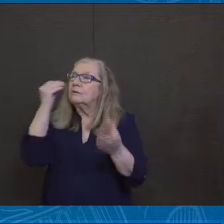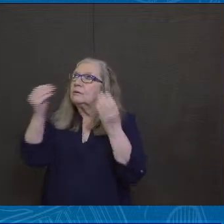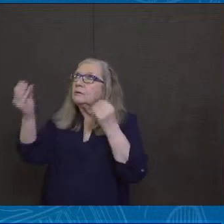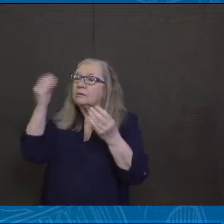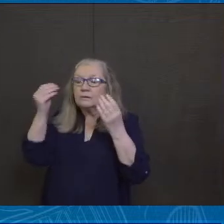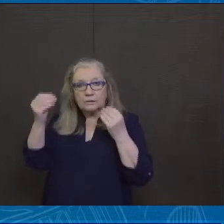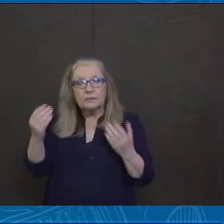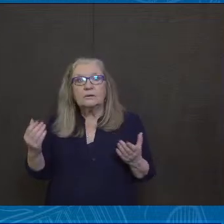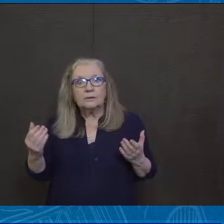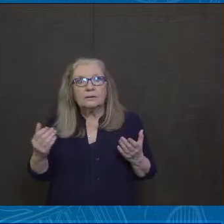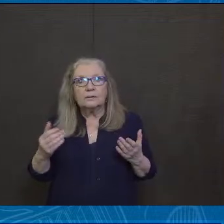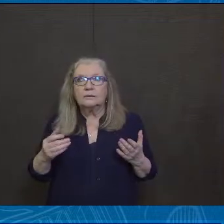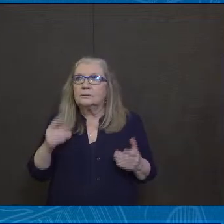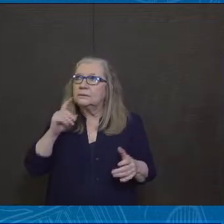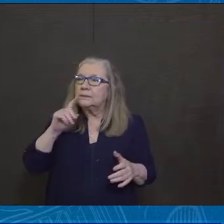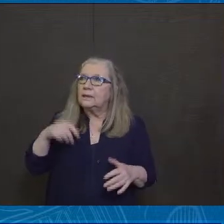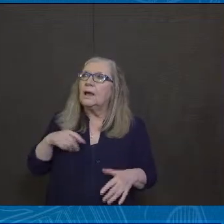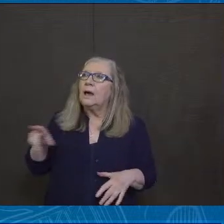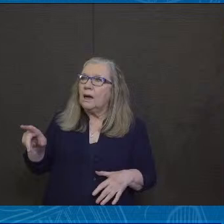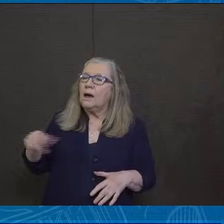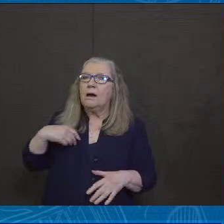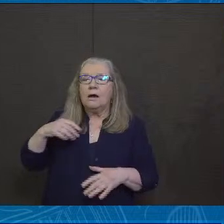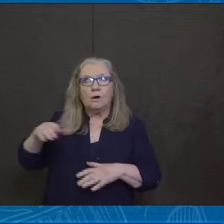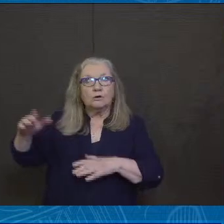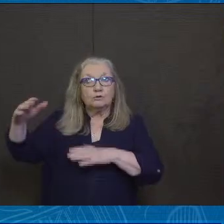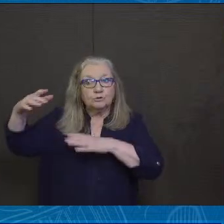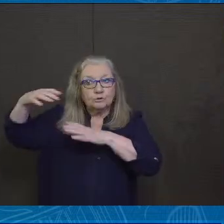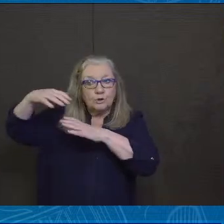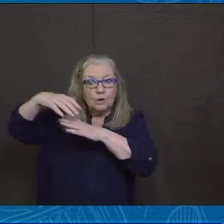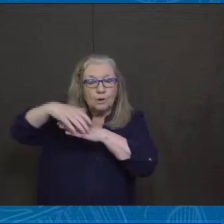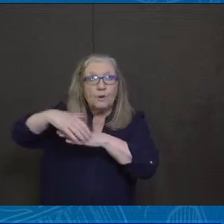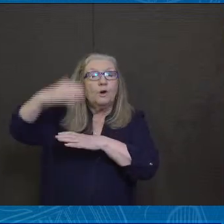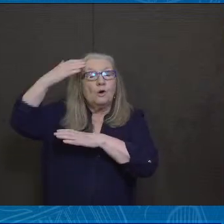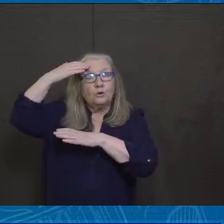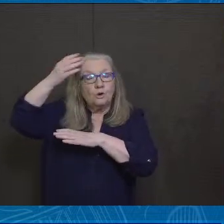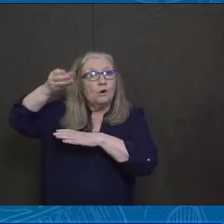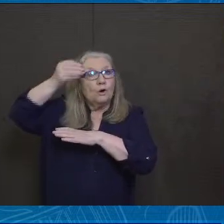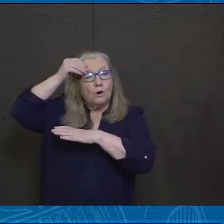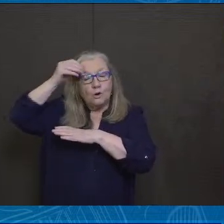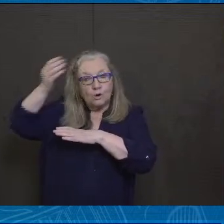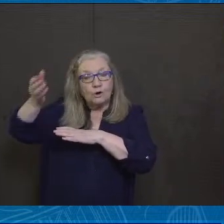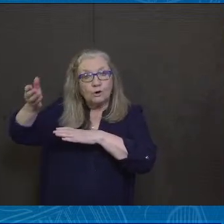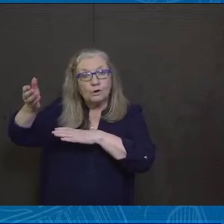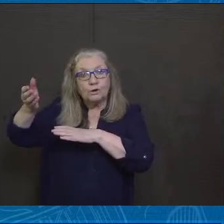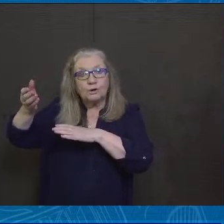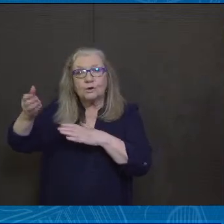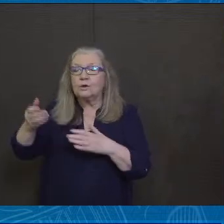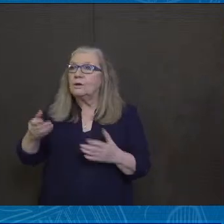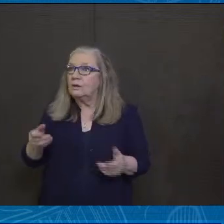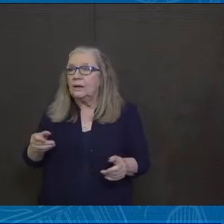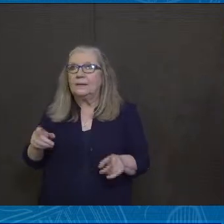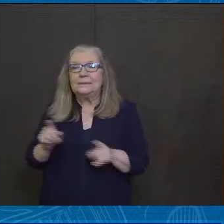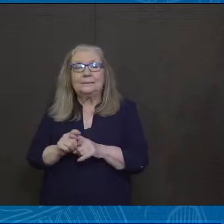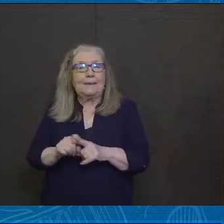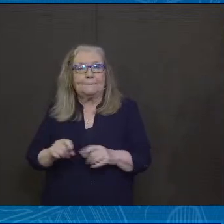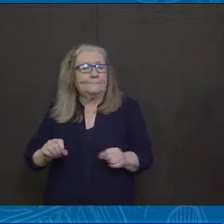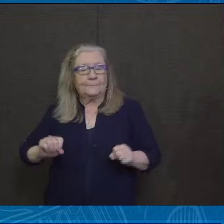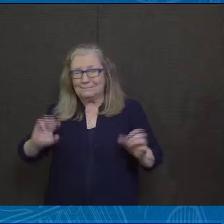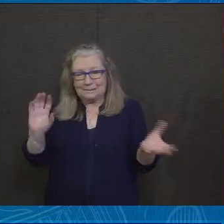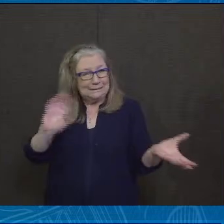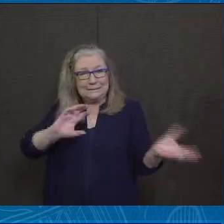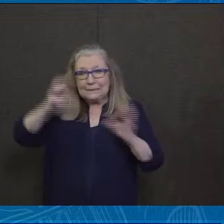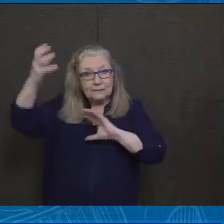of slope failures. So the Slope Watch goals is actually to build pre-disaster capacity